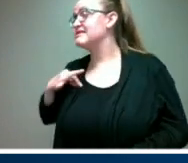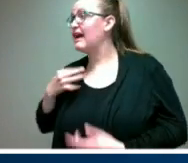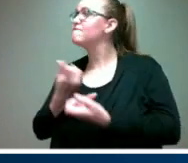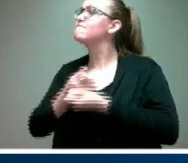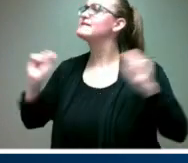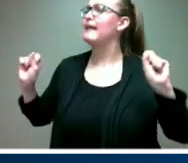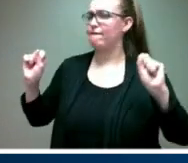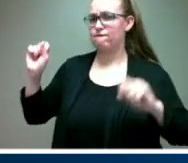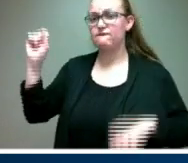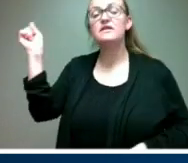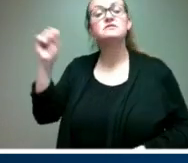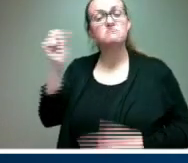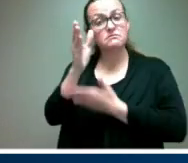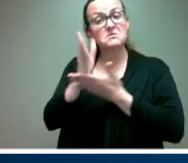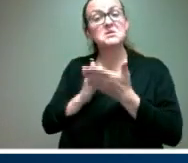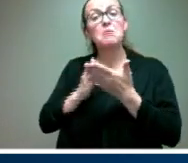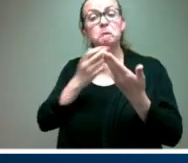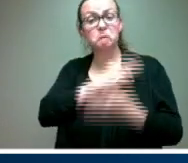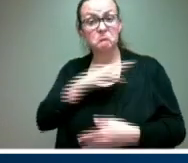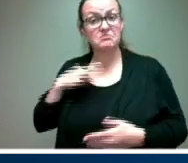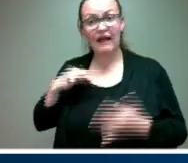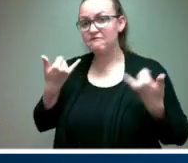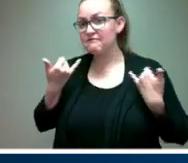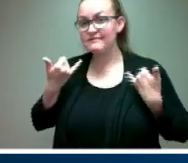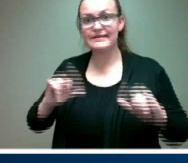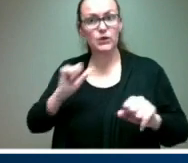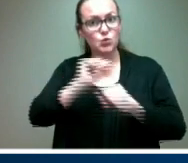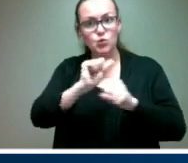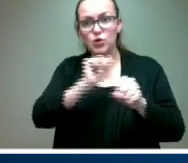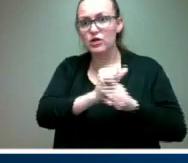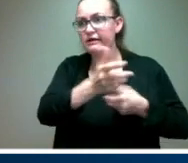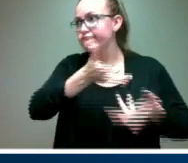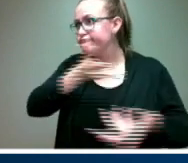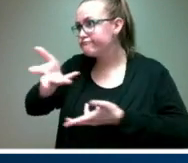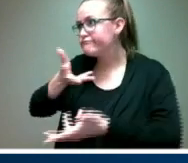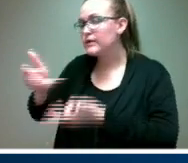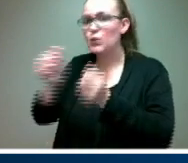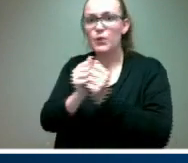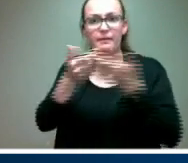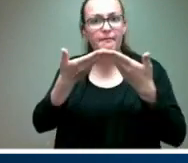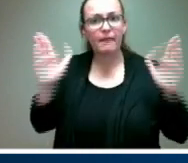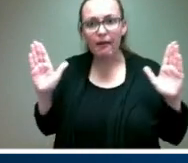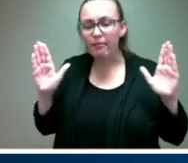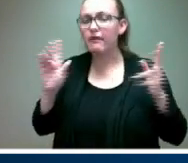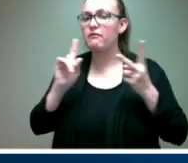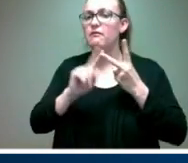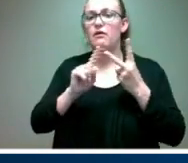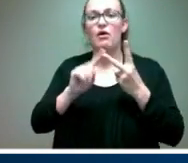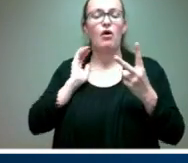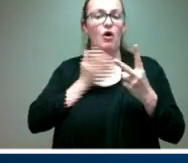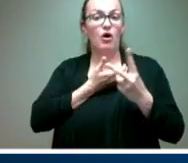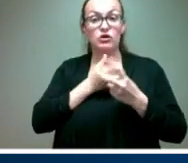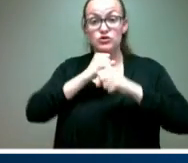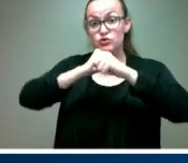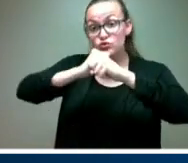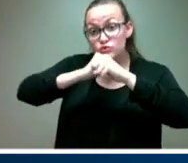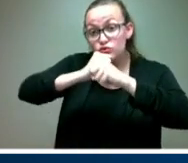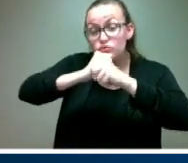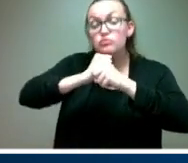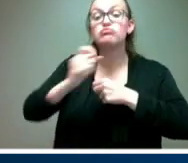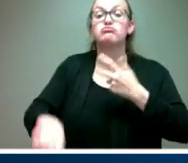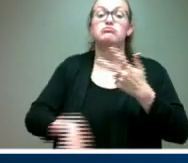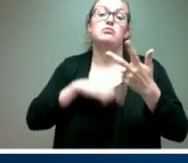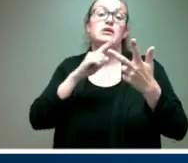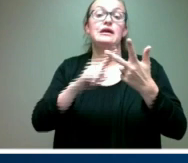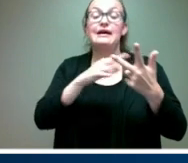and we appreciate those food service workers, our safe and security, our staff members who are giving out Chromebooks, who are checking